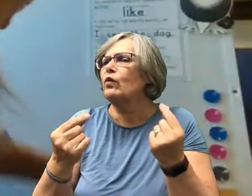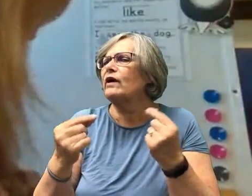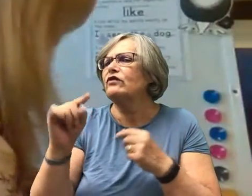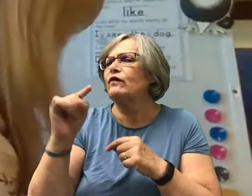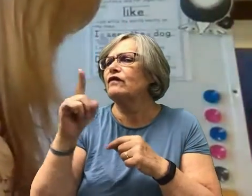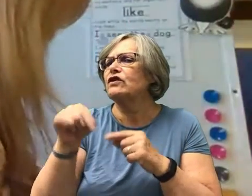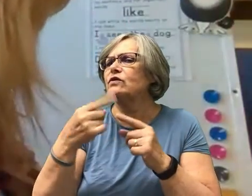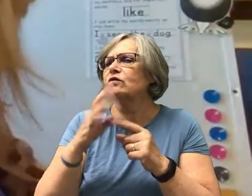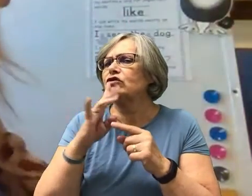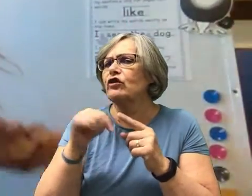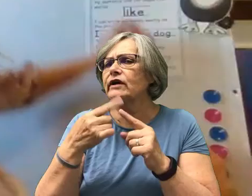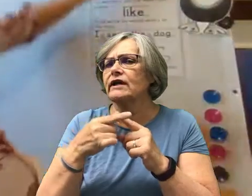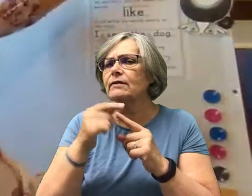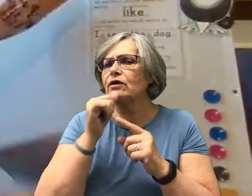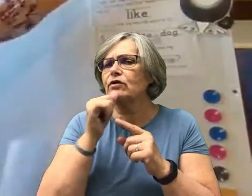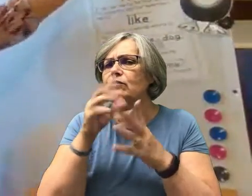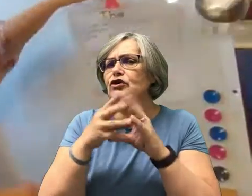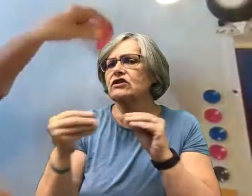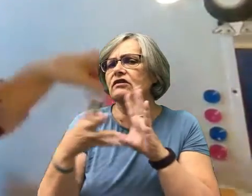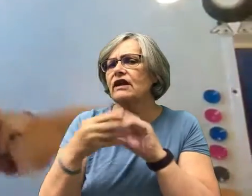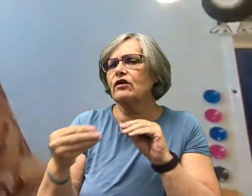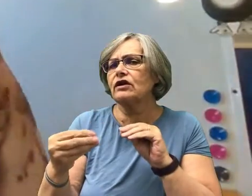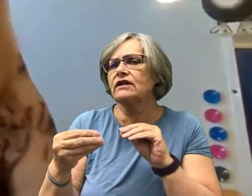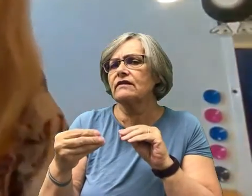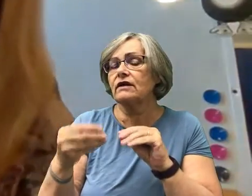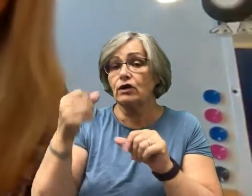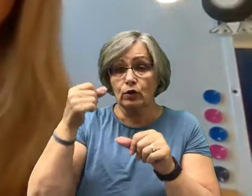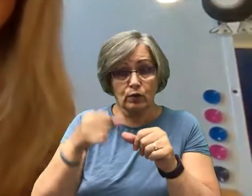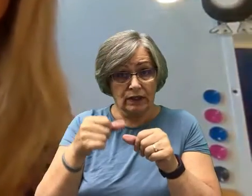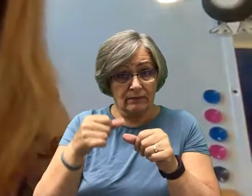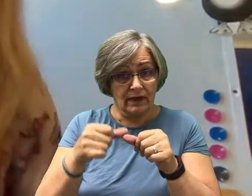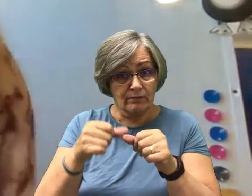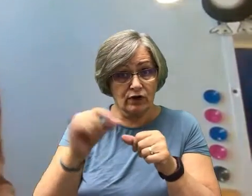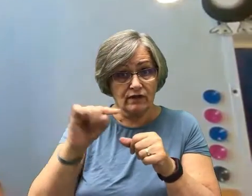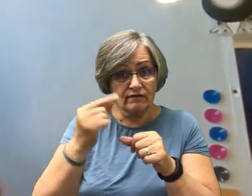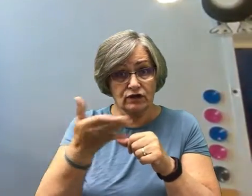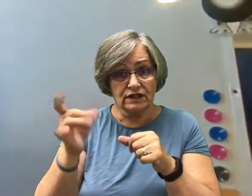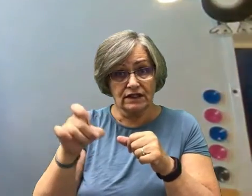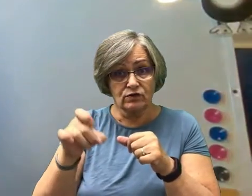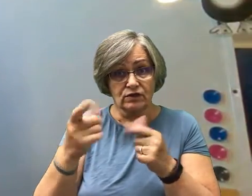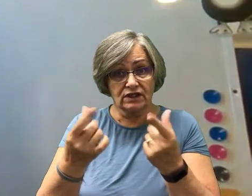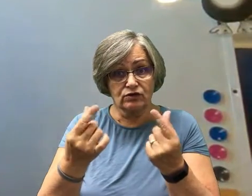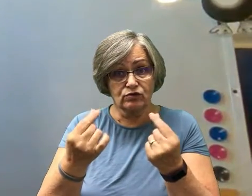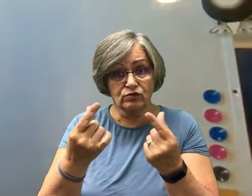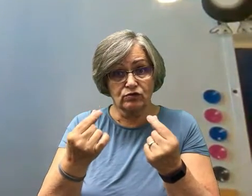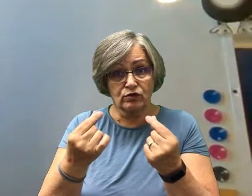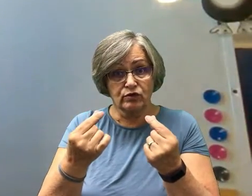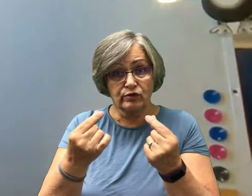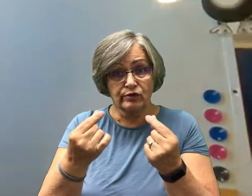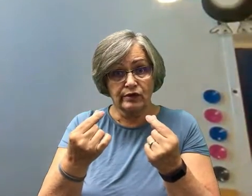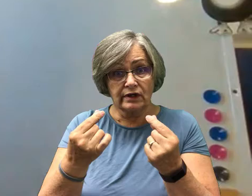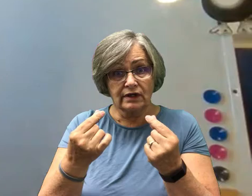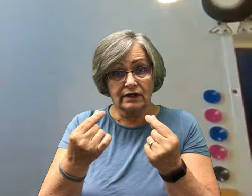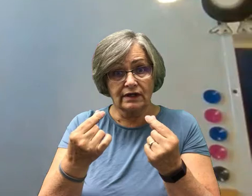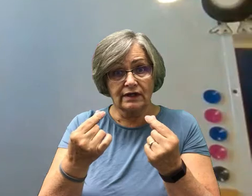what do we do first when we're talking about our personal narrative? Remember, the first thing that authors